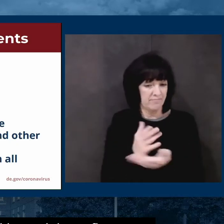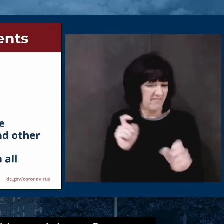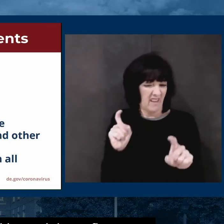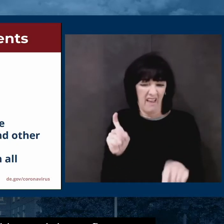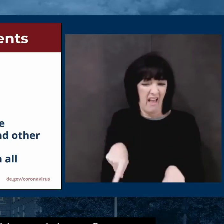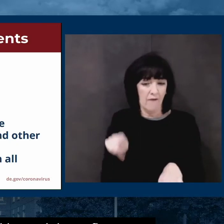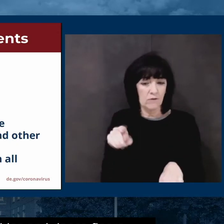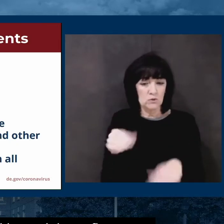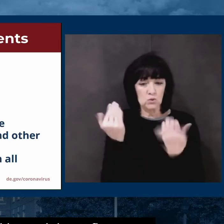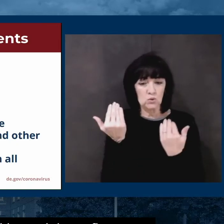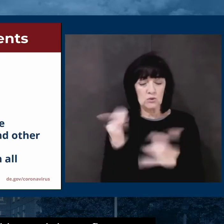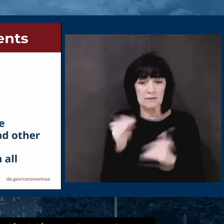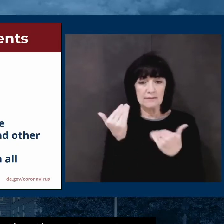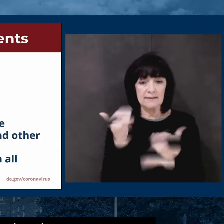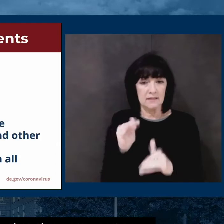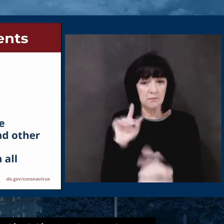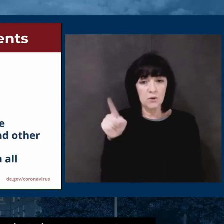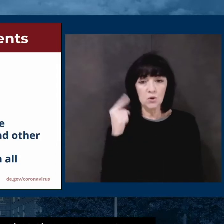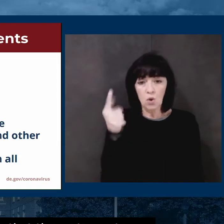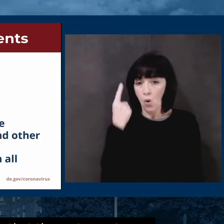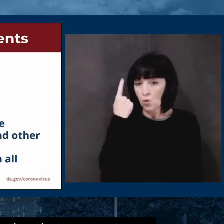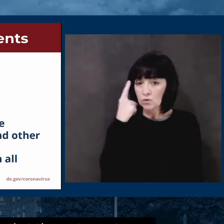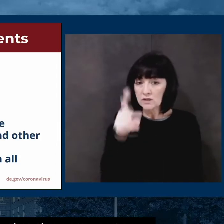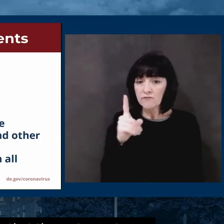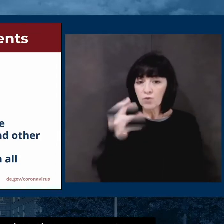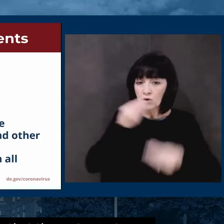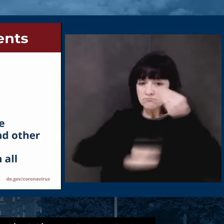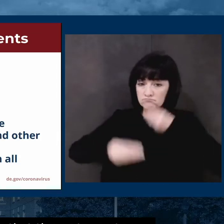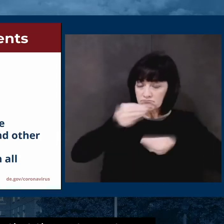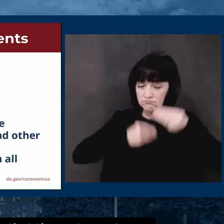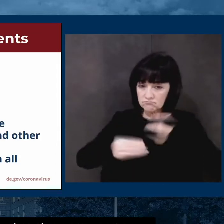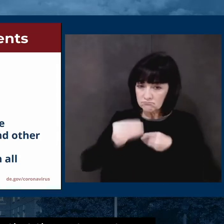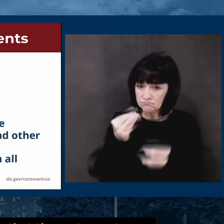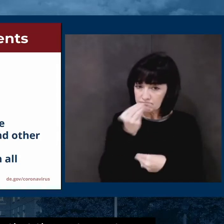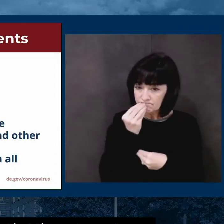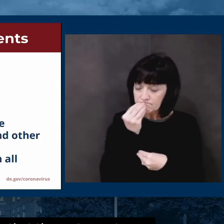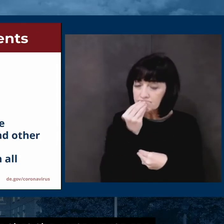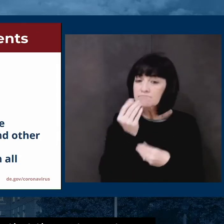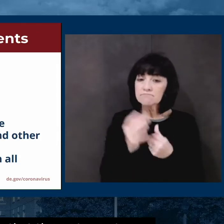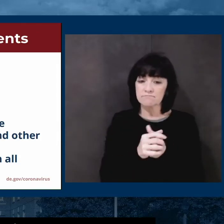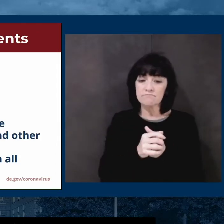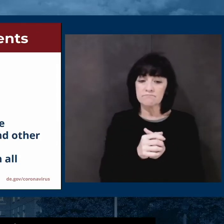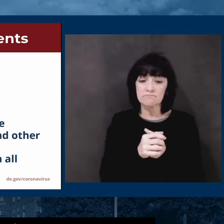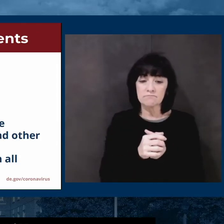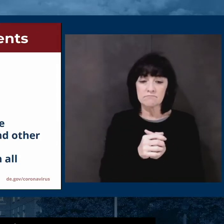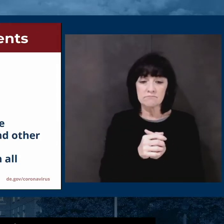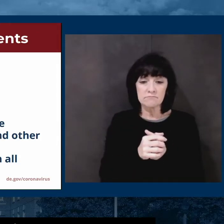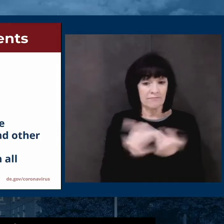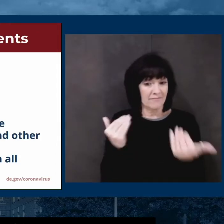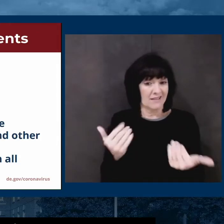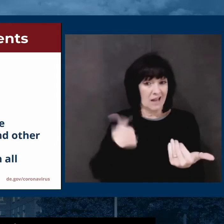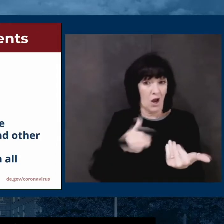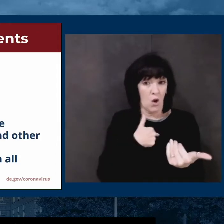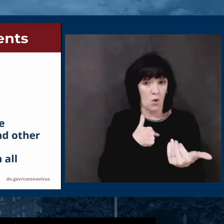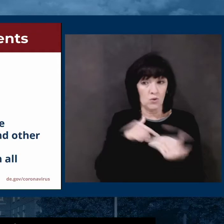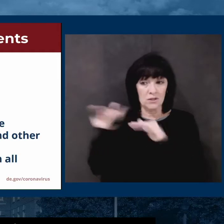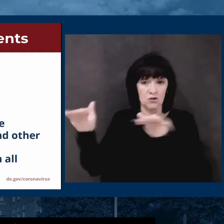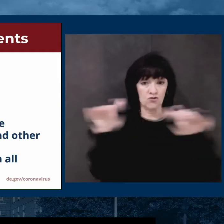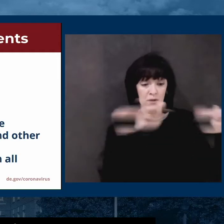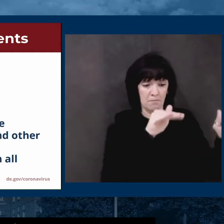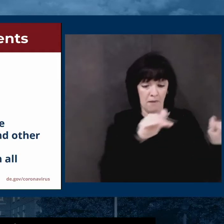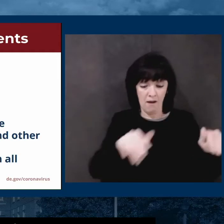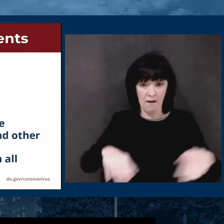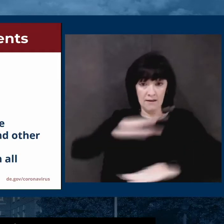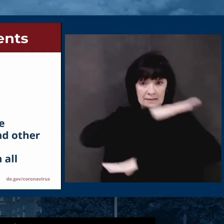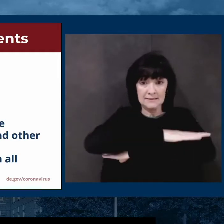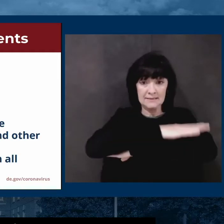just use them for more table service. And we now have face covering reminders on all the tables.